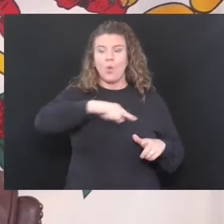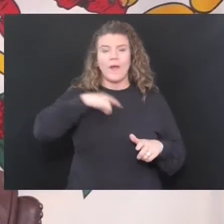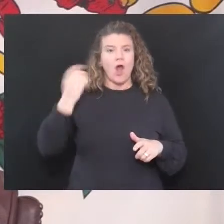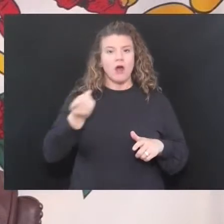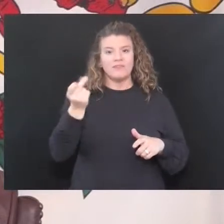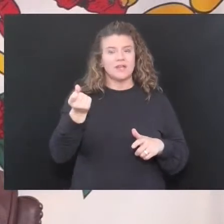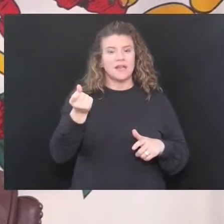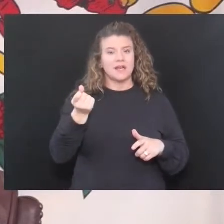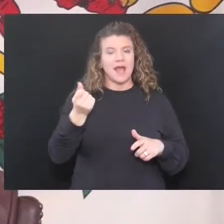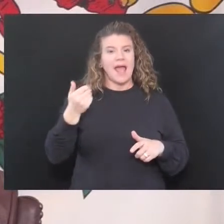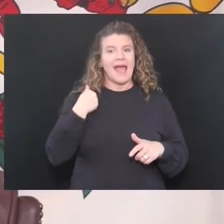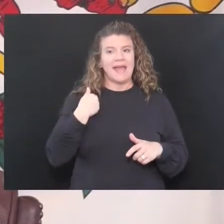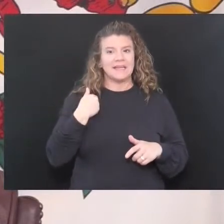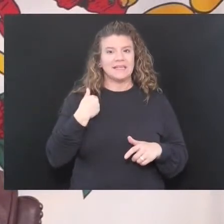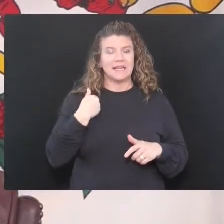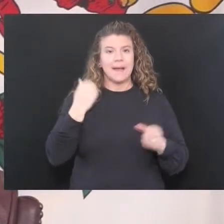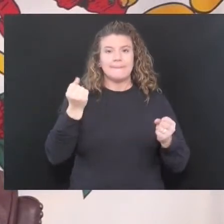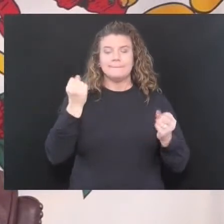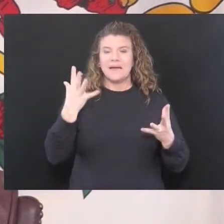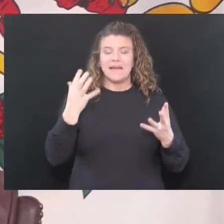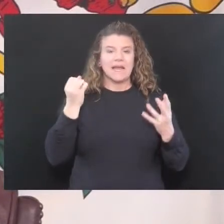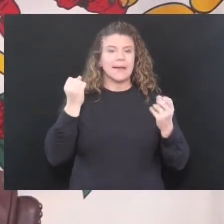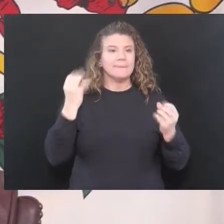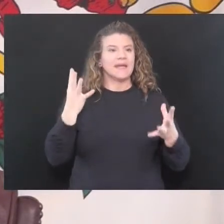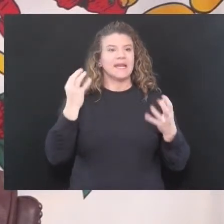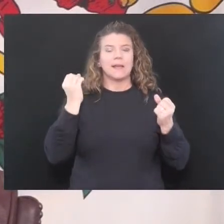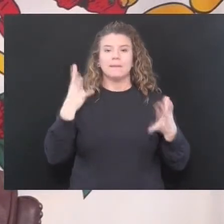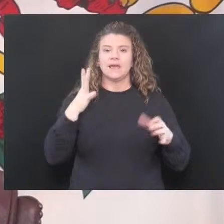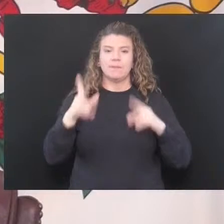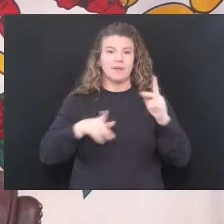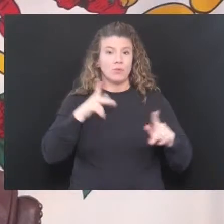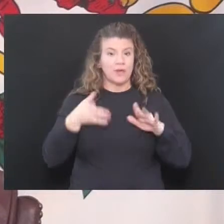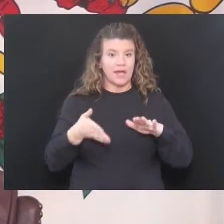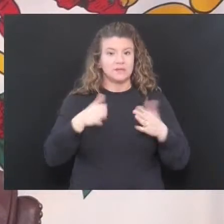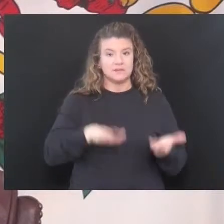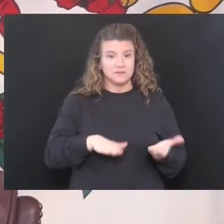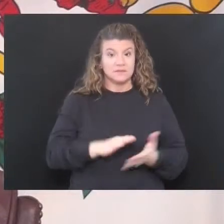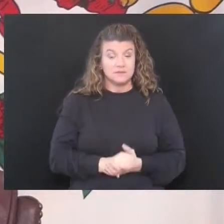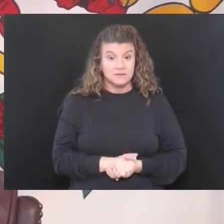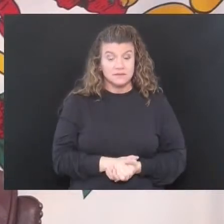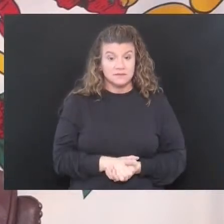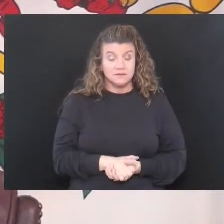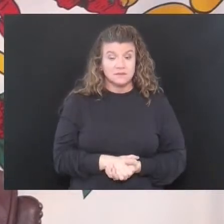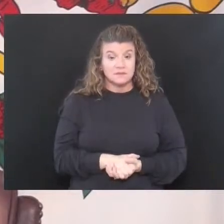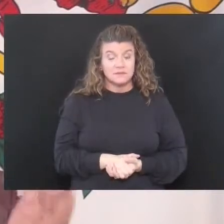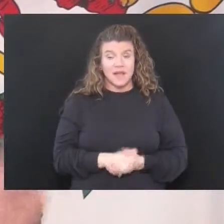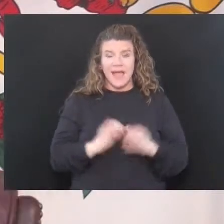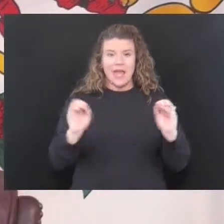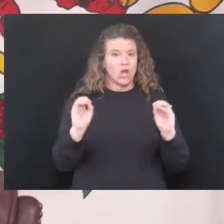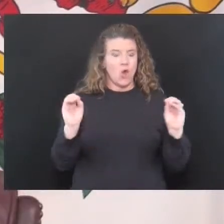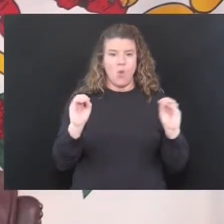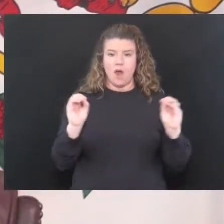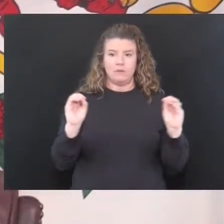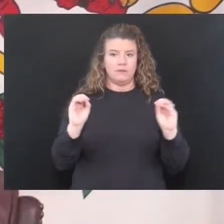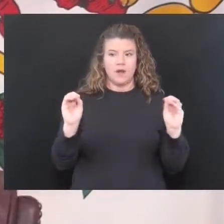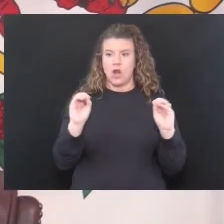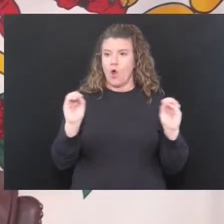sudden had many, many, many folks dying. And nobody